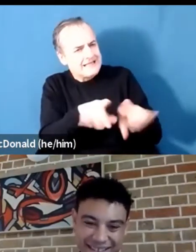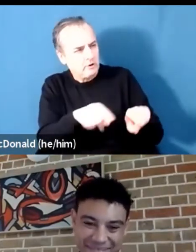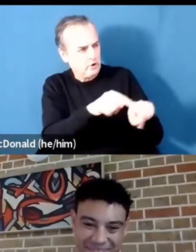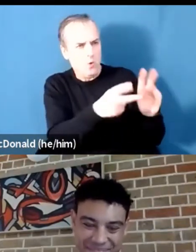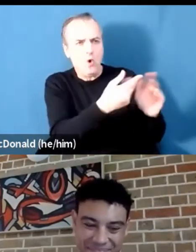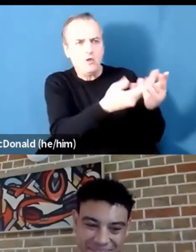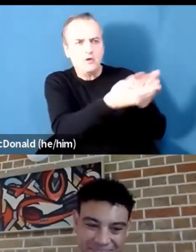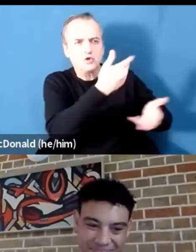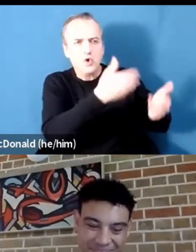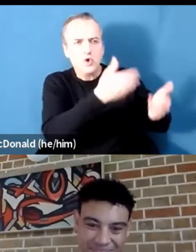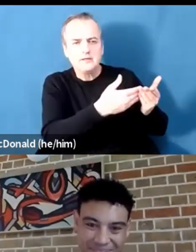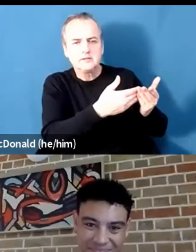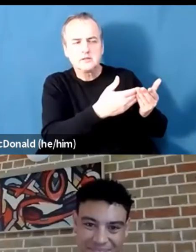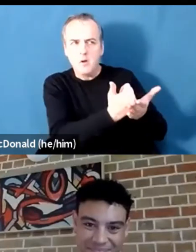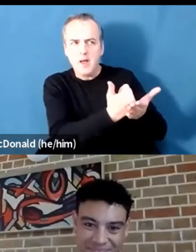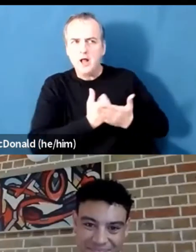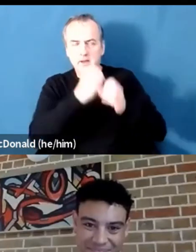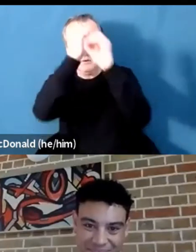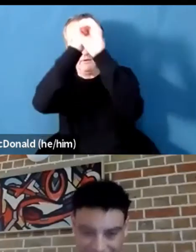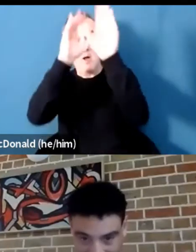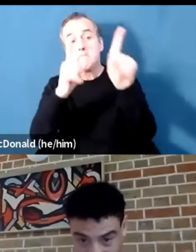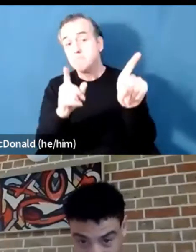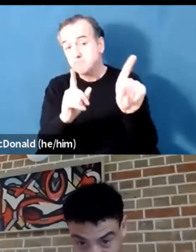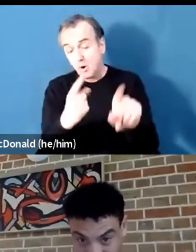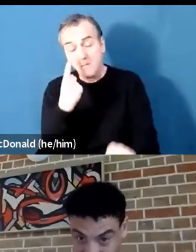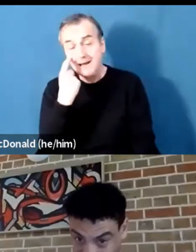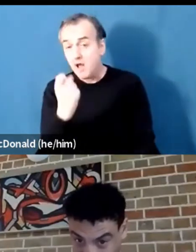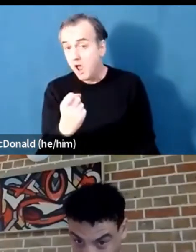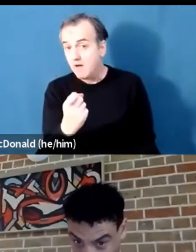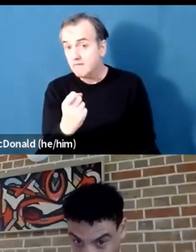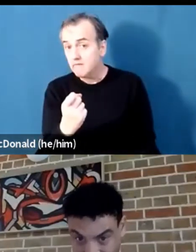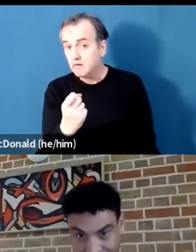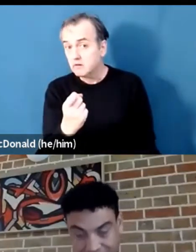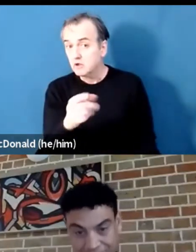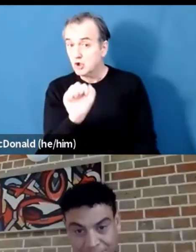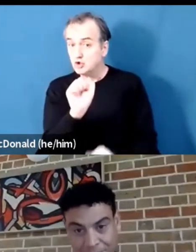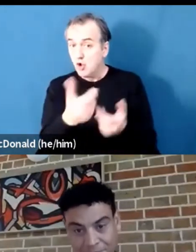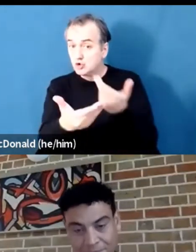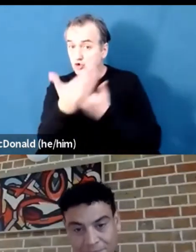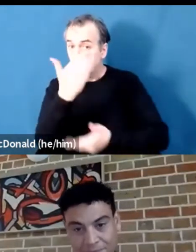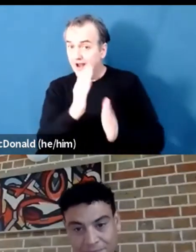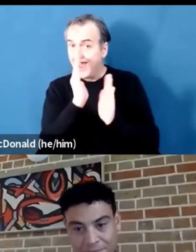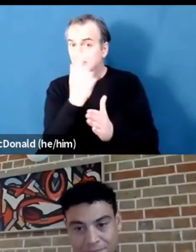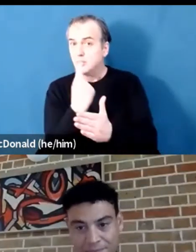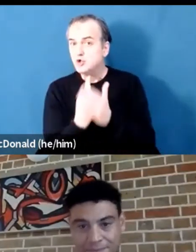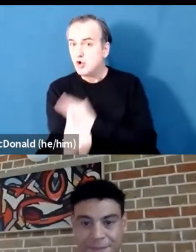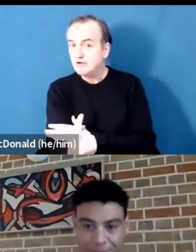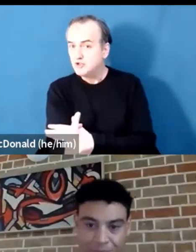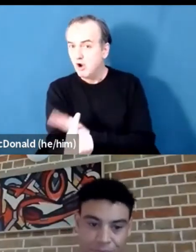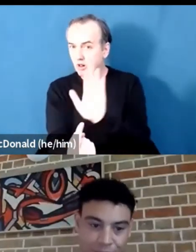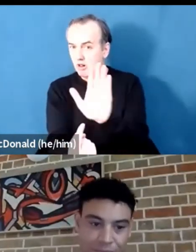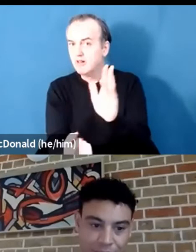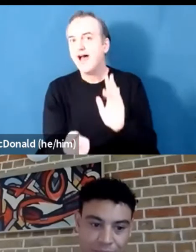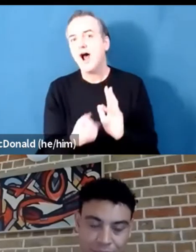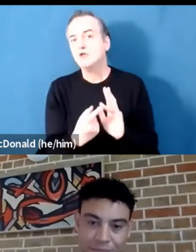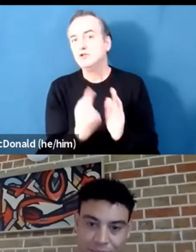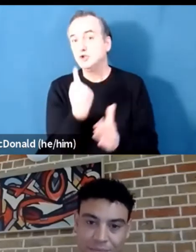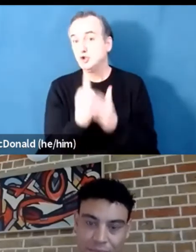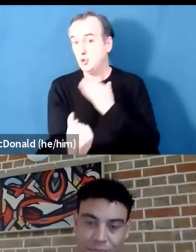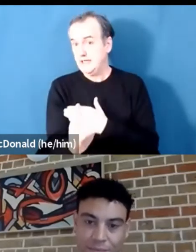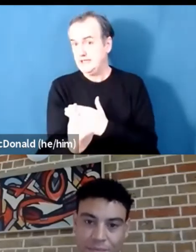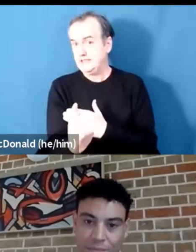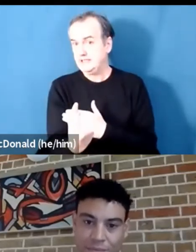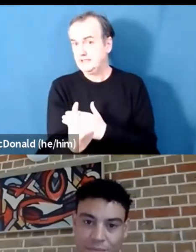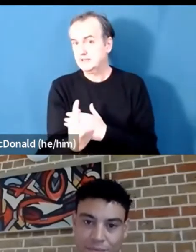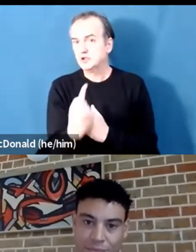one thing I would just be mindful of is it does still need to be an original idea. So don't